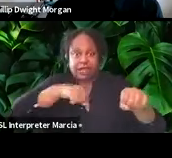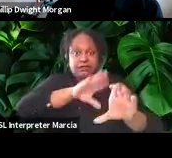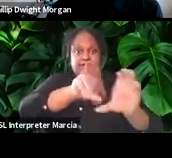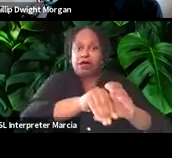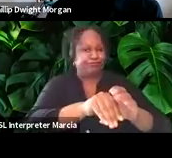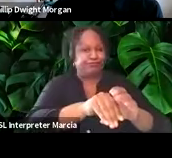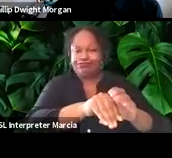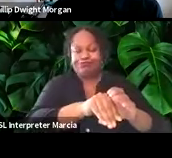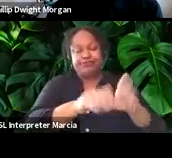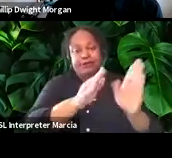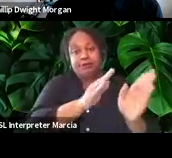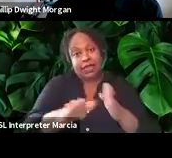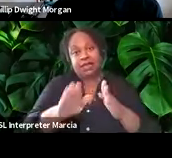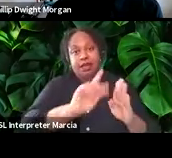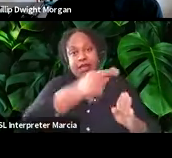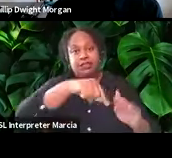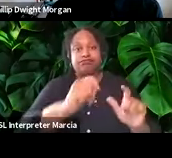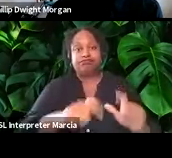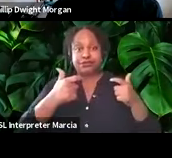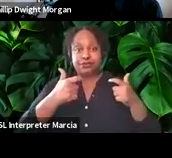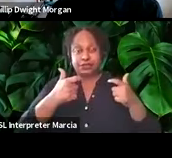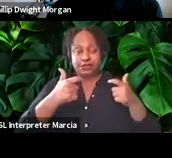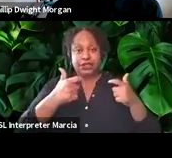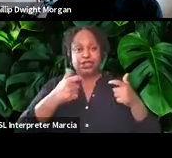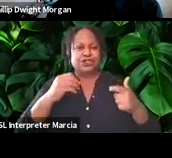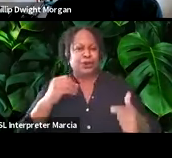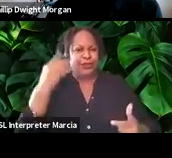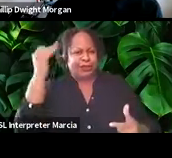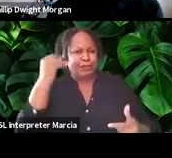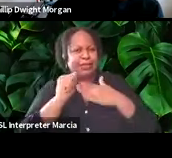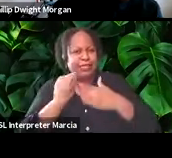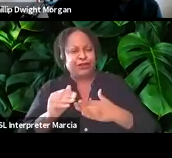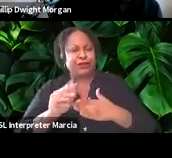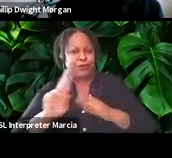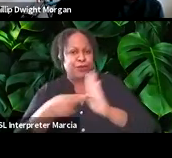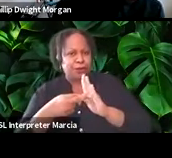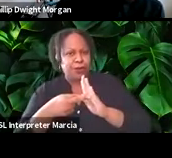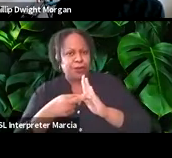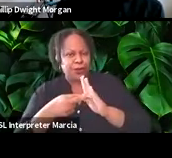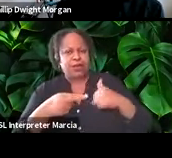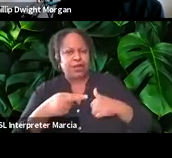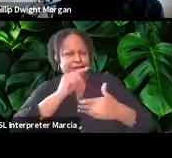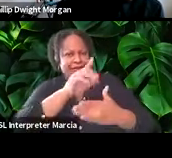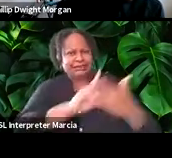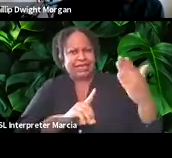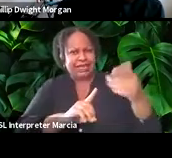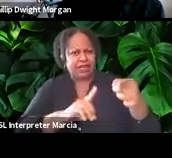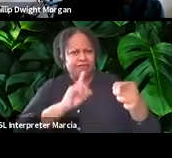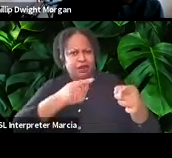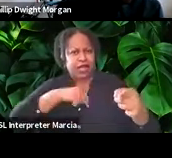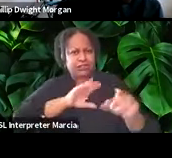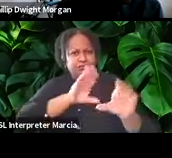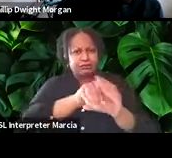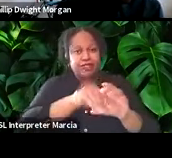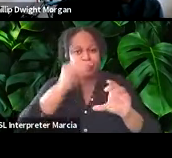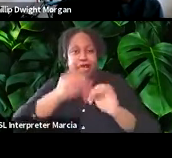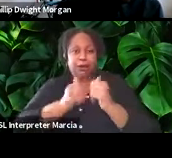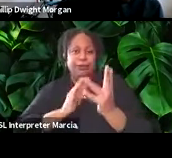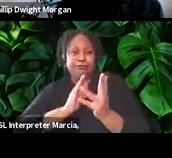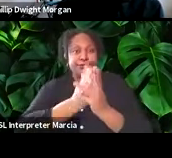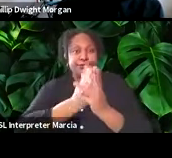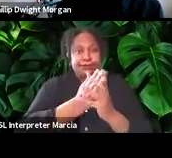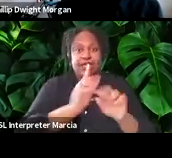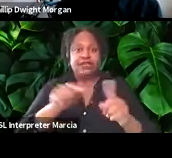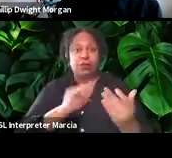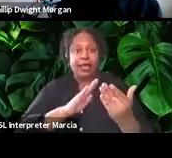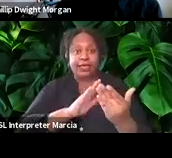it in a way that says, okay, look, it wasn't designed for you to be there. Let's think about how we infiltrate those spaces in a different